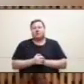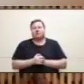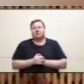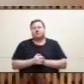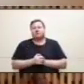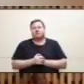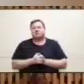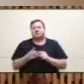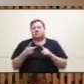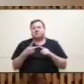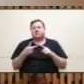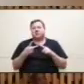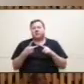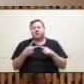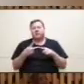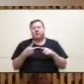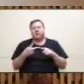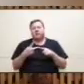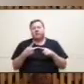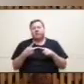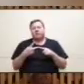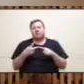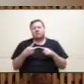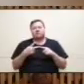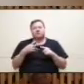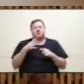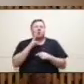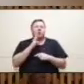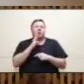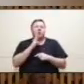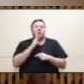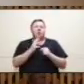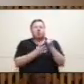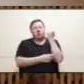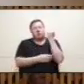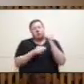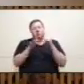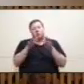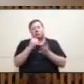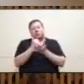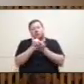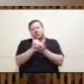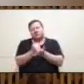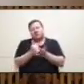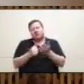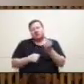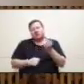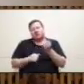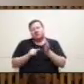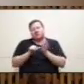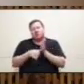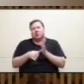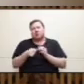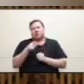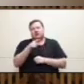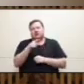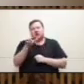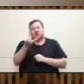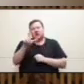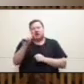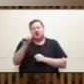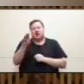The second one was to talk about the water indigent support grant. We have indicated that that was for the laboratory.